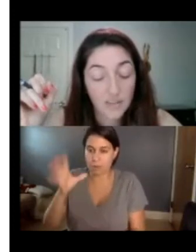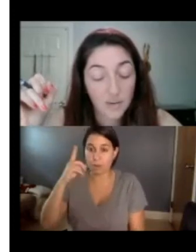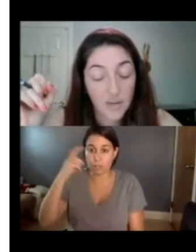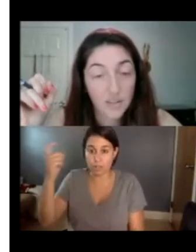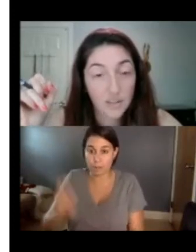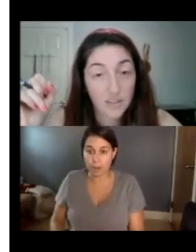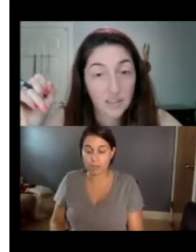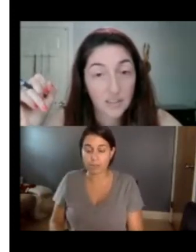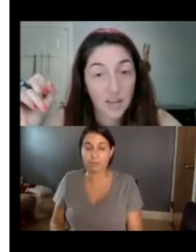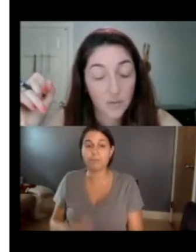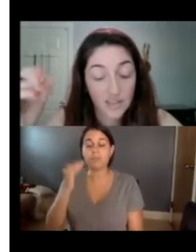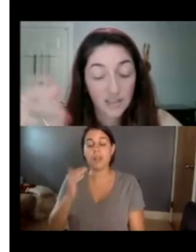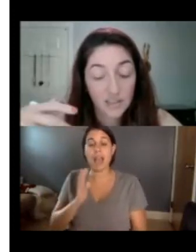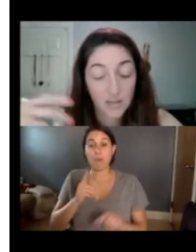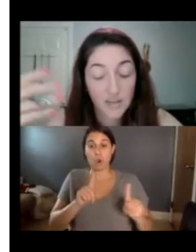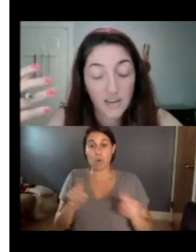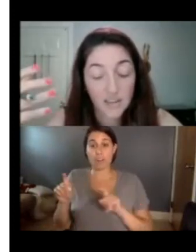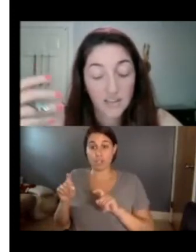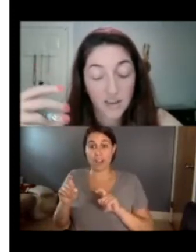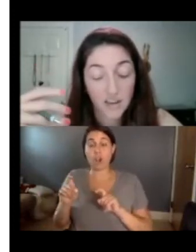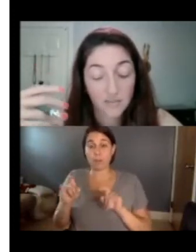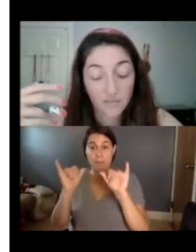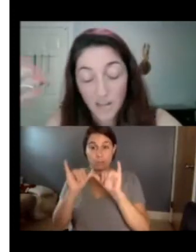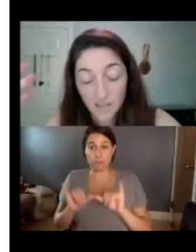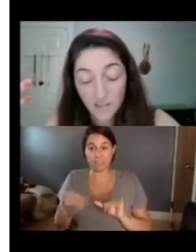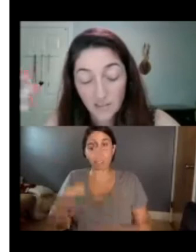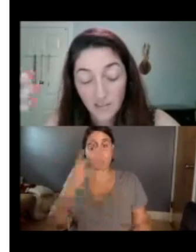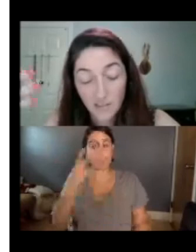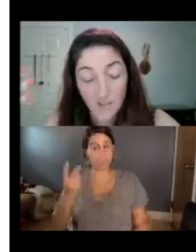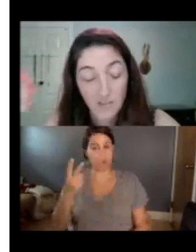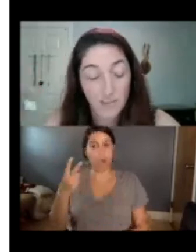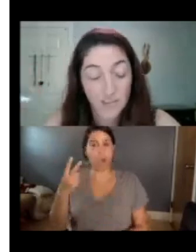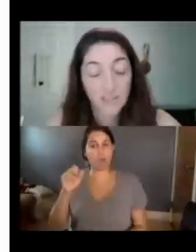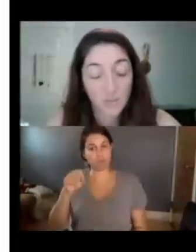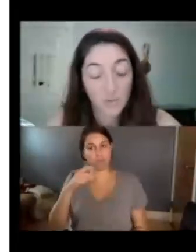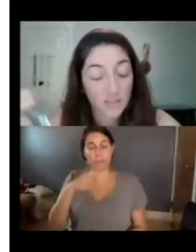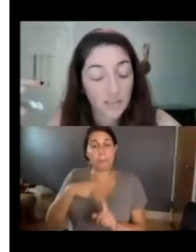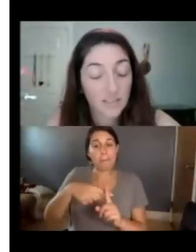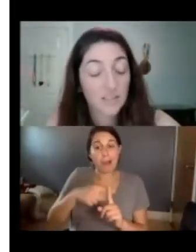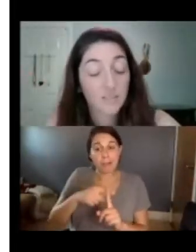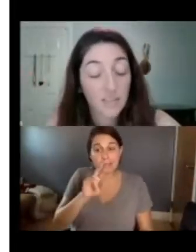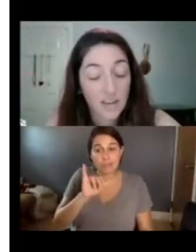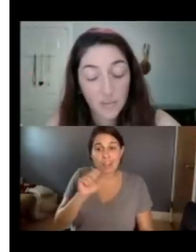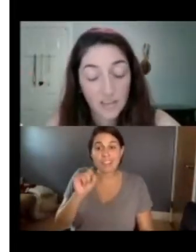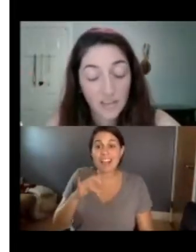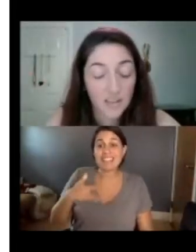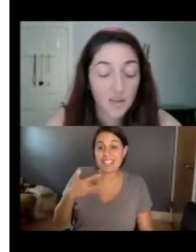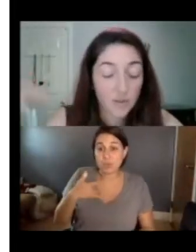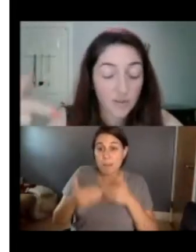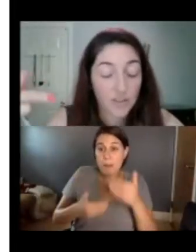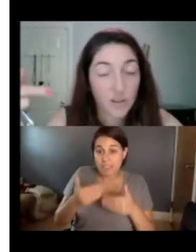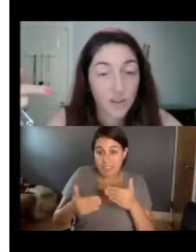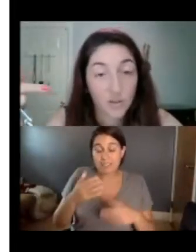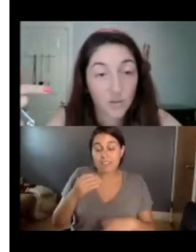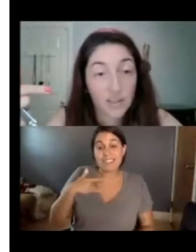the questionnaire measures, we did see some indication of positive traits like sensory processing, sensitivity, and empathy,